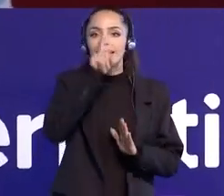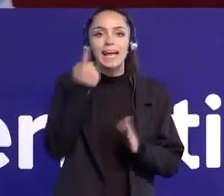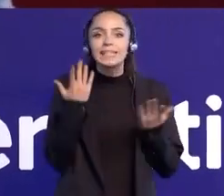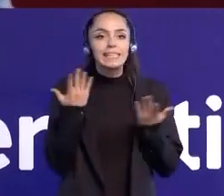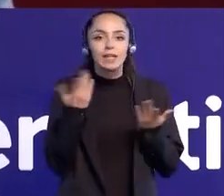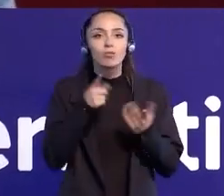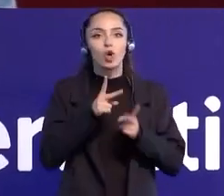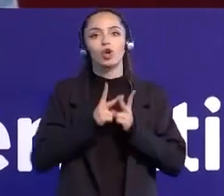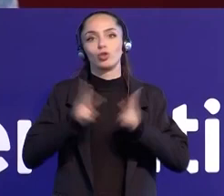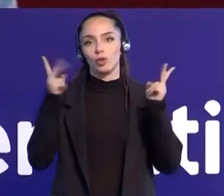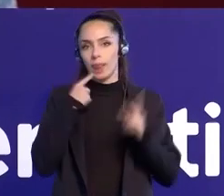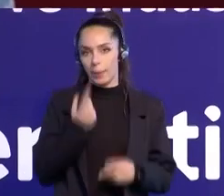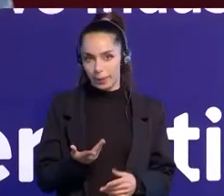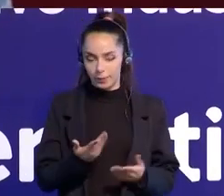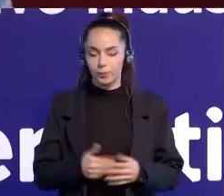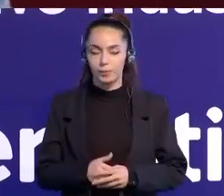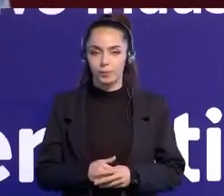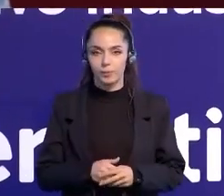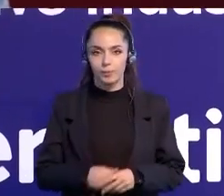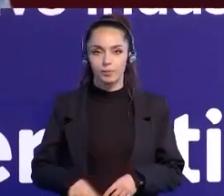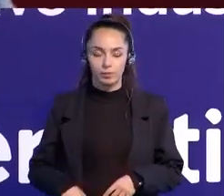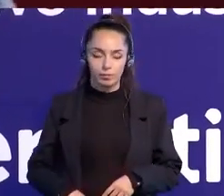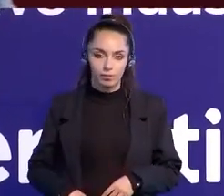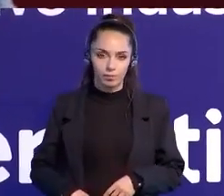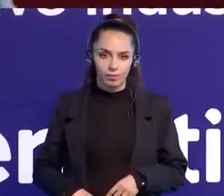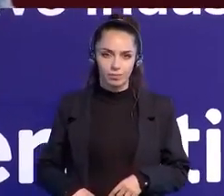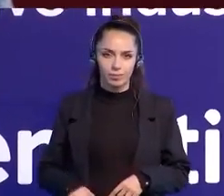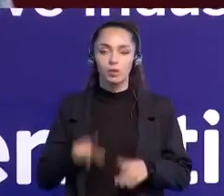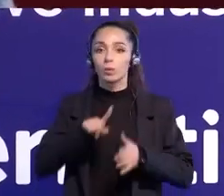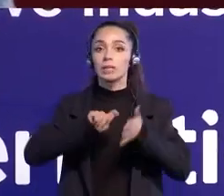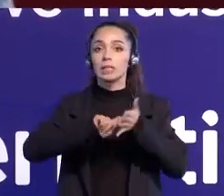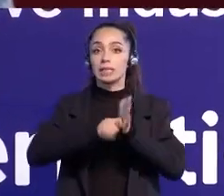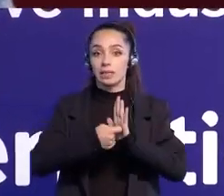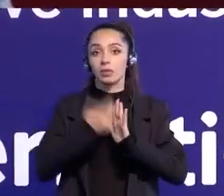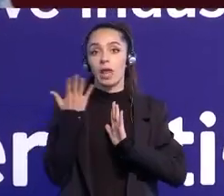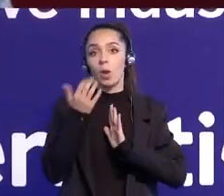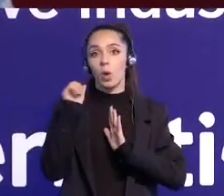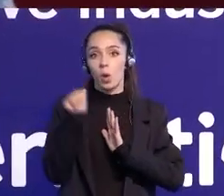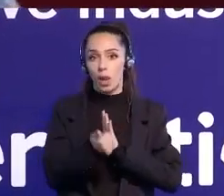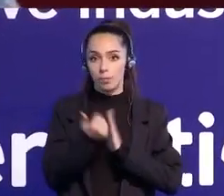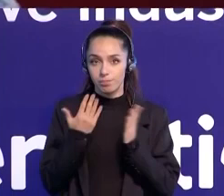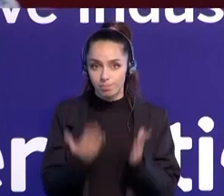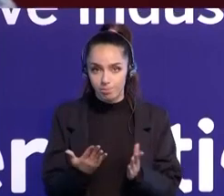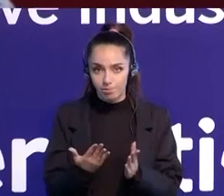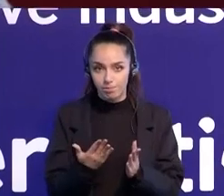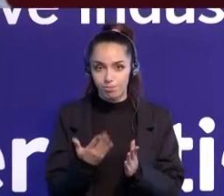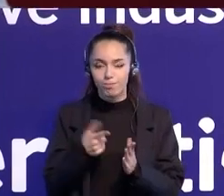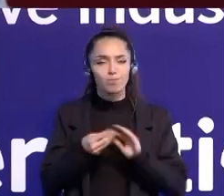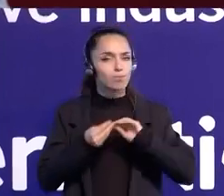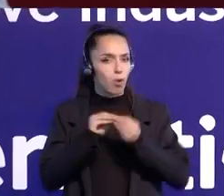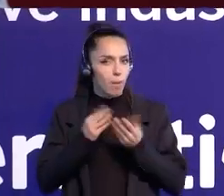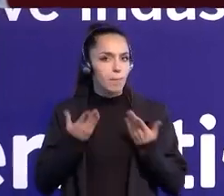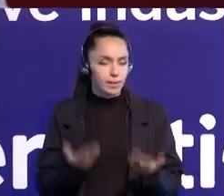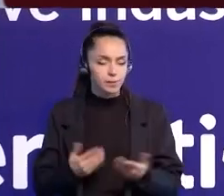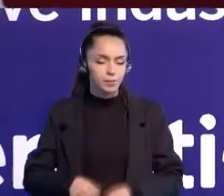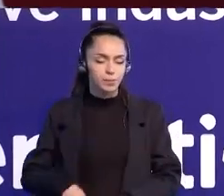freedom. Because freedom is the key to creativity, innovation, competition, and therefore creative